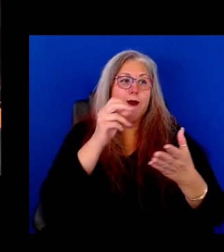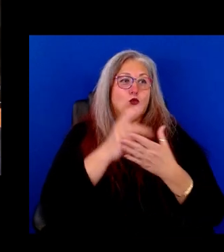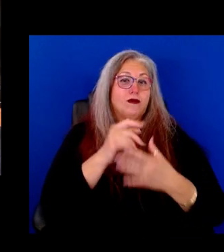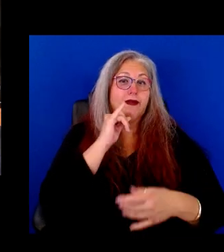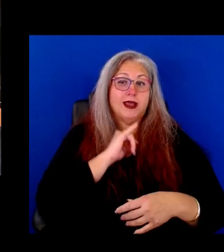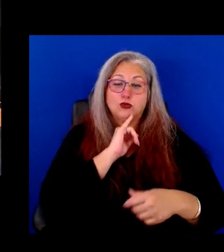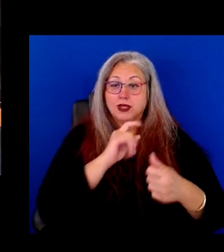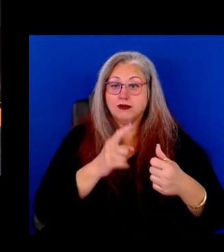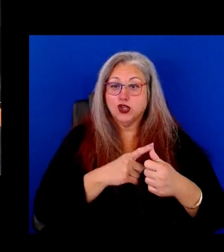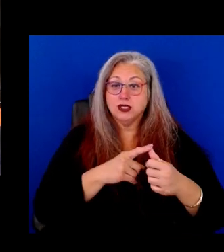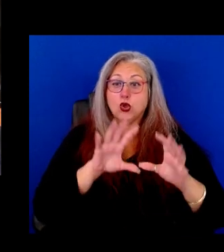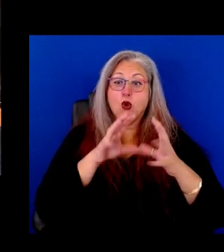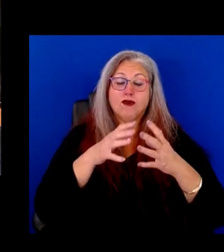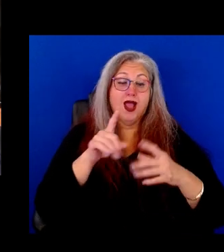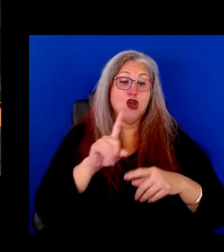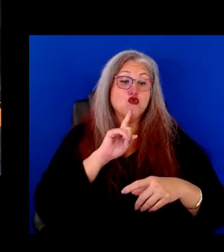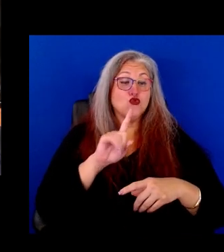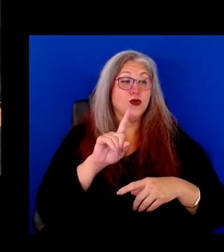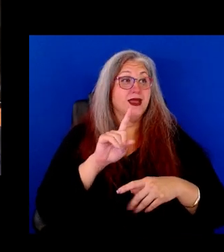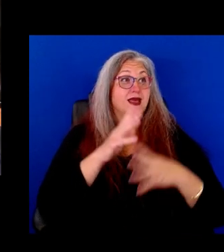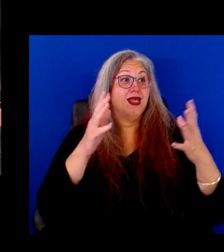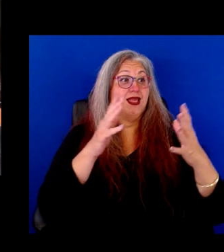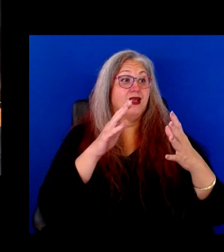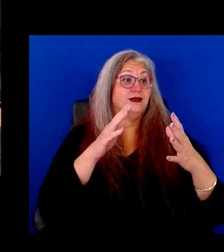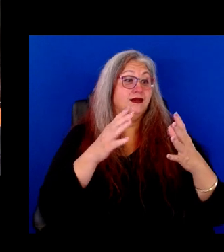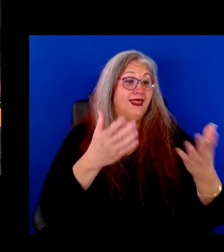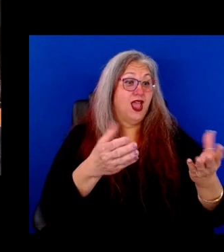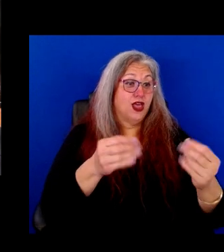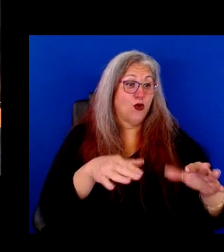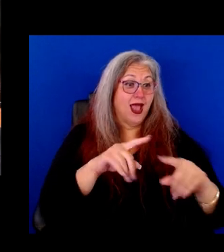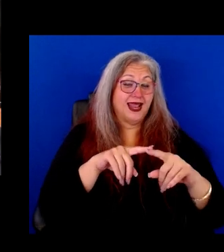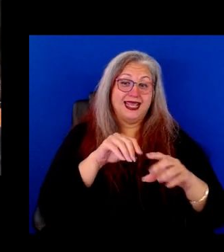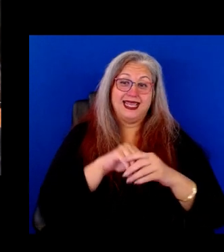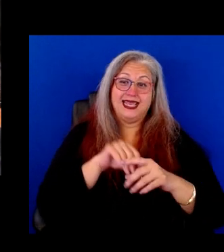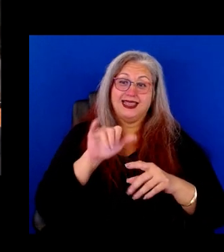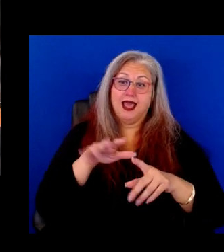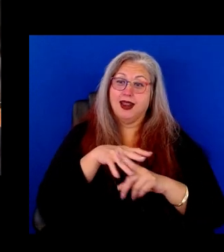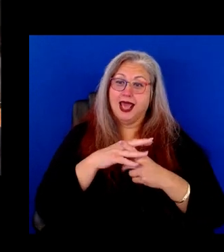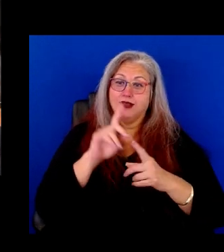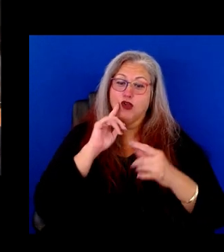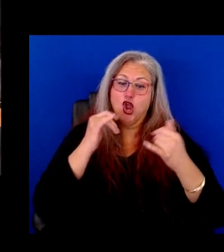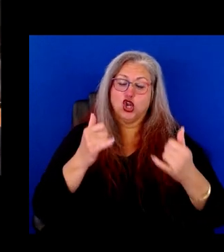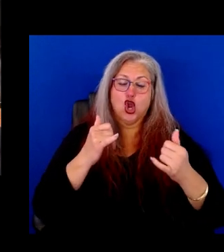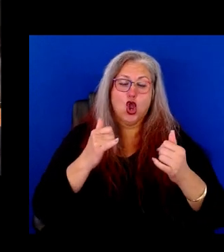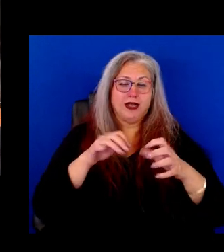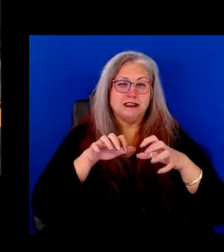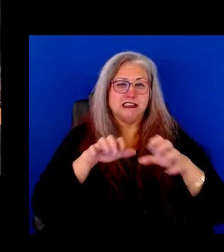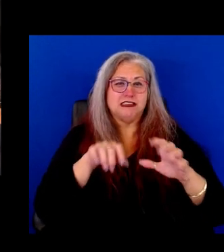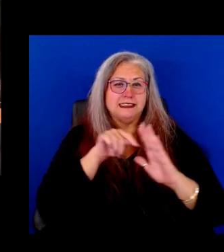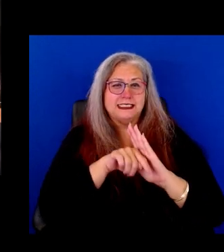approval, overall the reality on the ground, and now in the context of the current